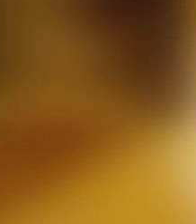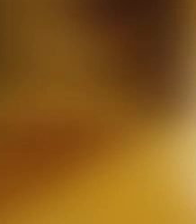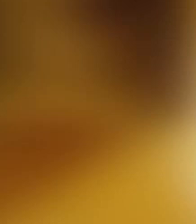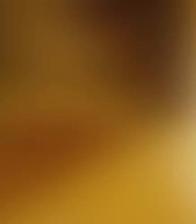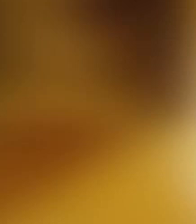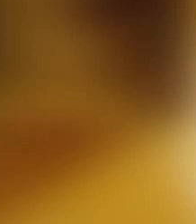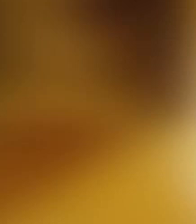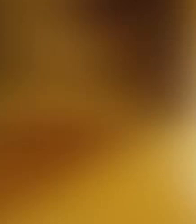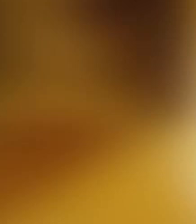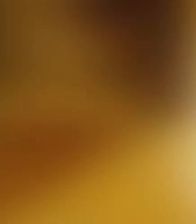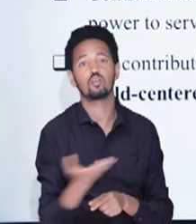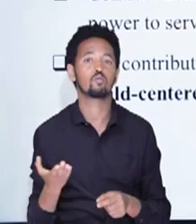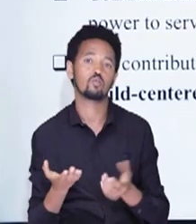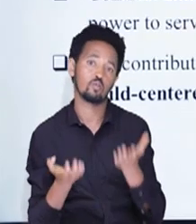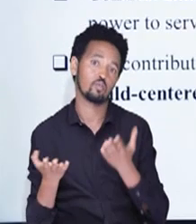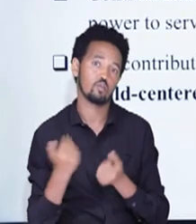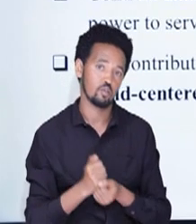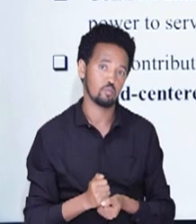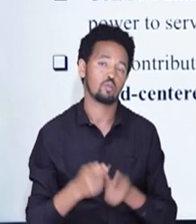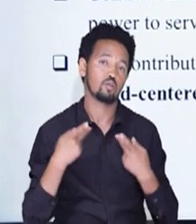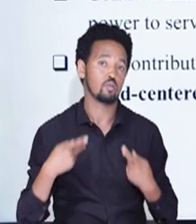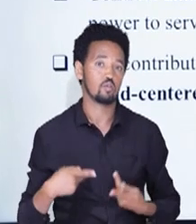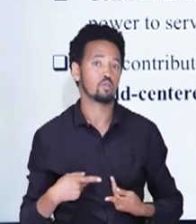life, liberty, and property.